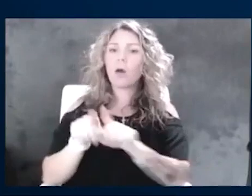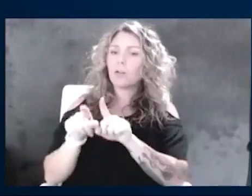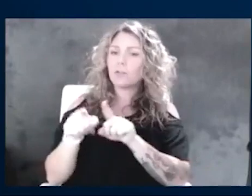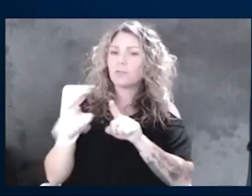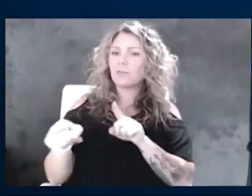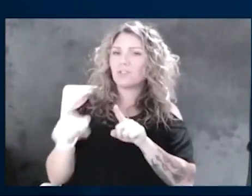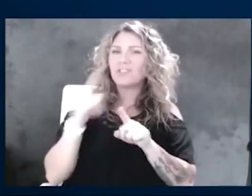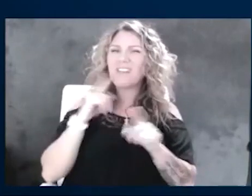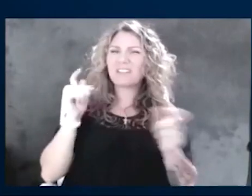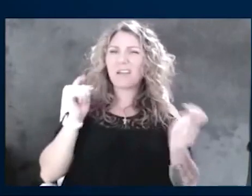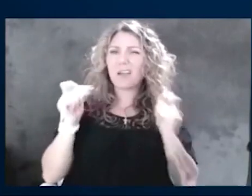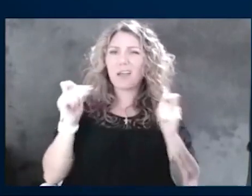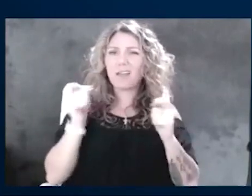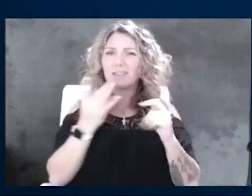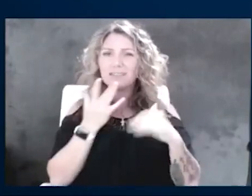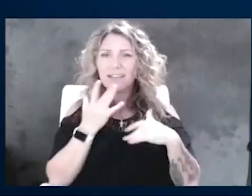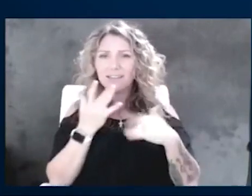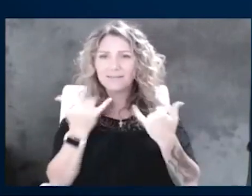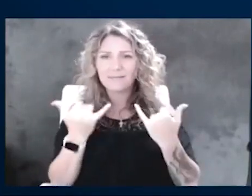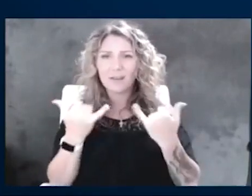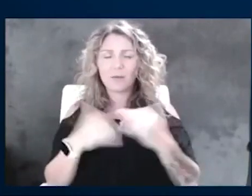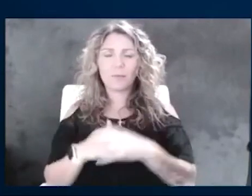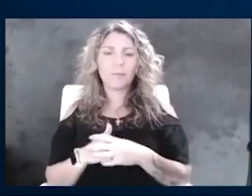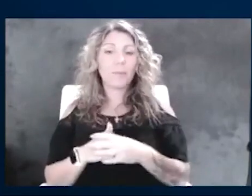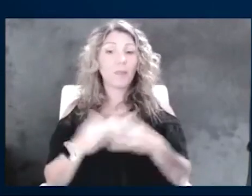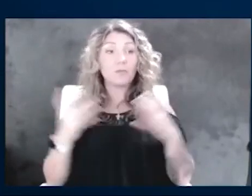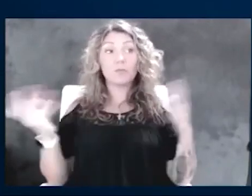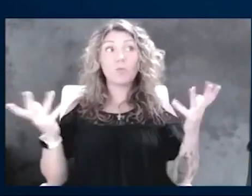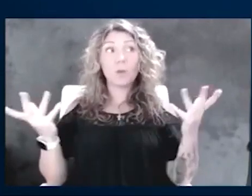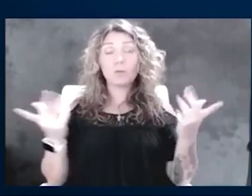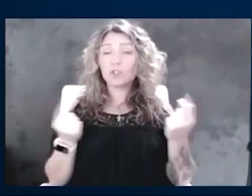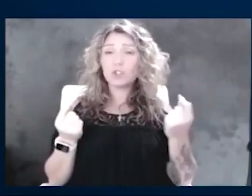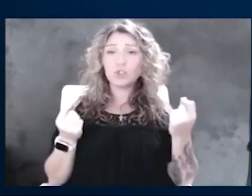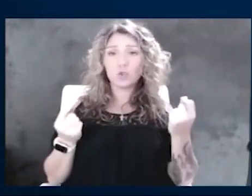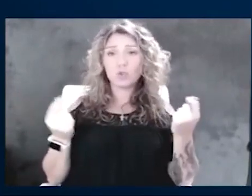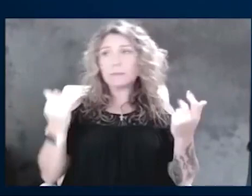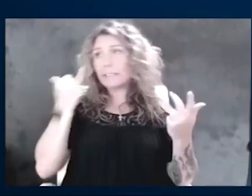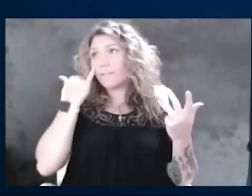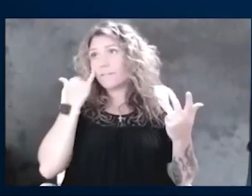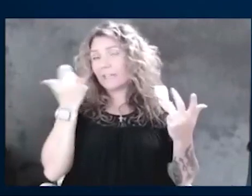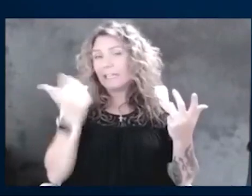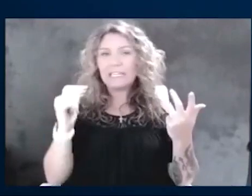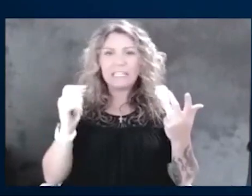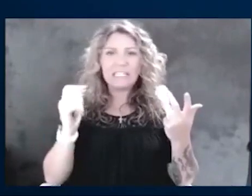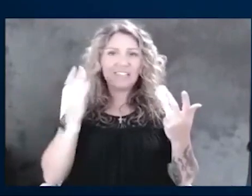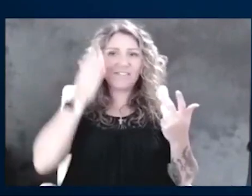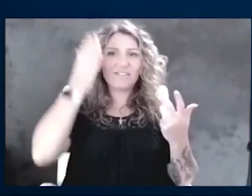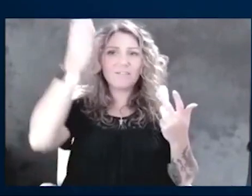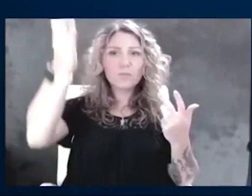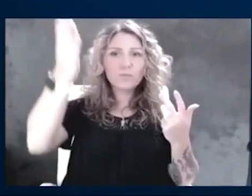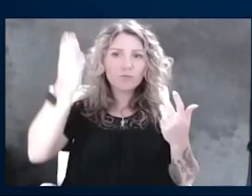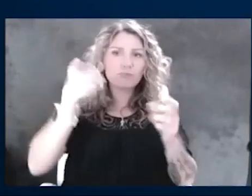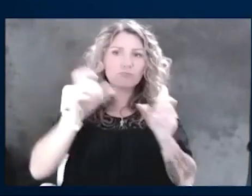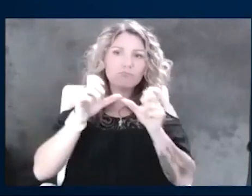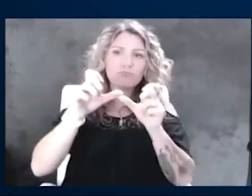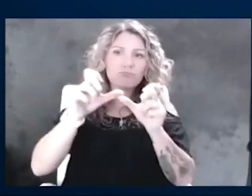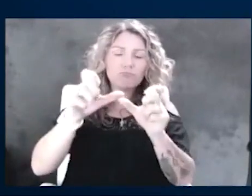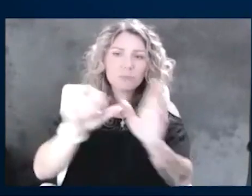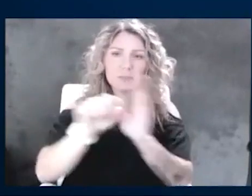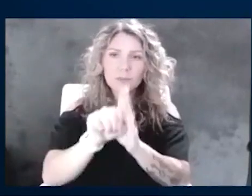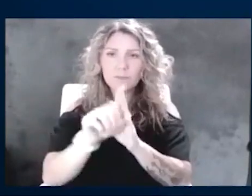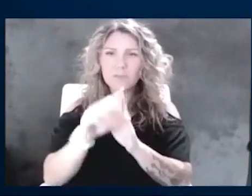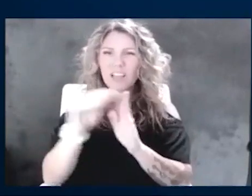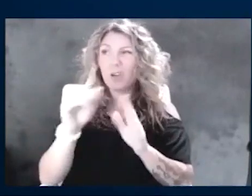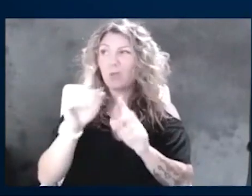taste. So what does she need to look for as far as if there's any future long haul, and wants to know when the taste might return to